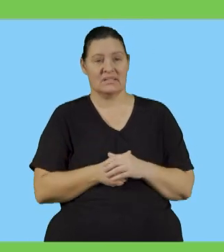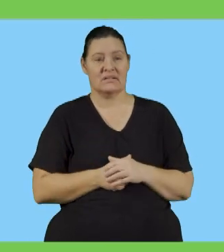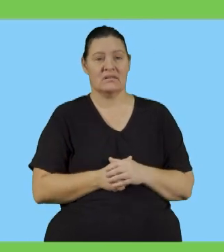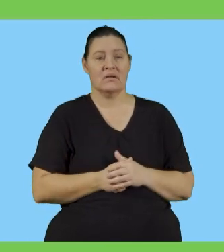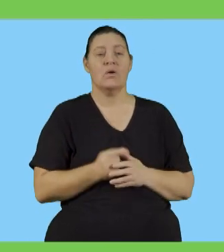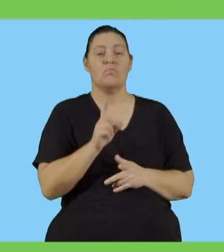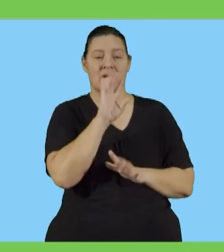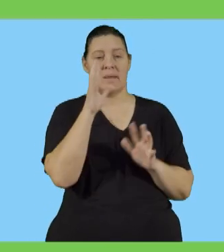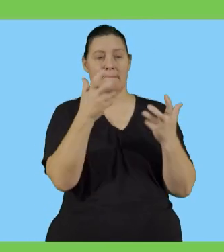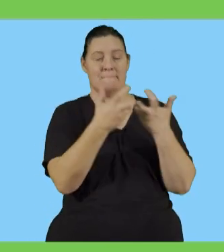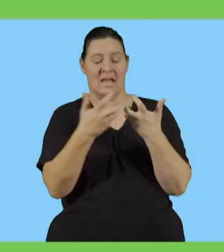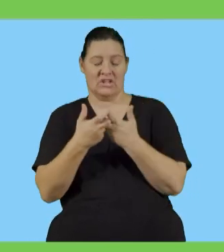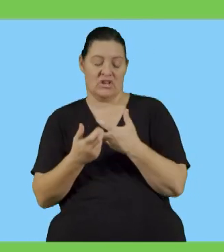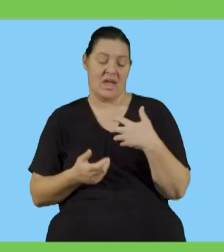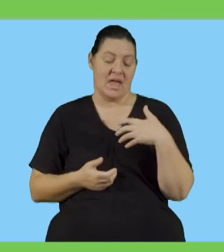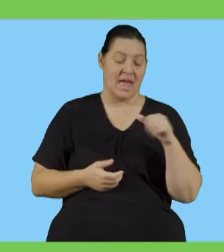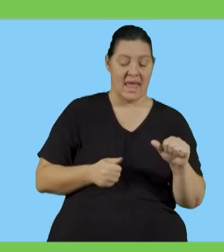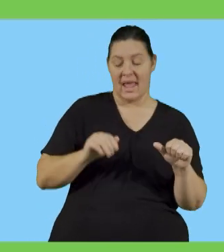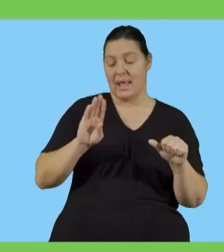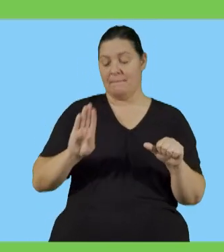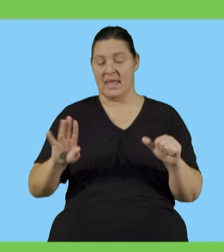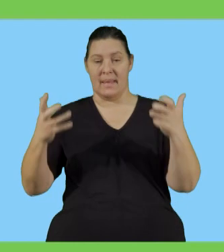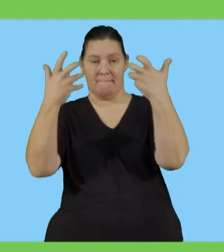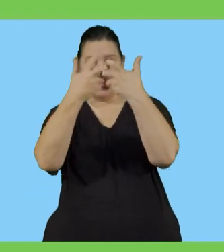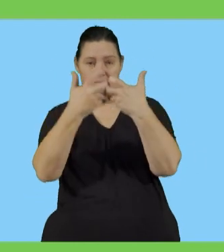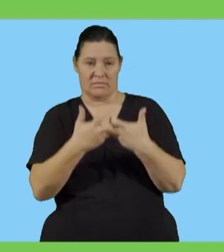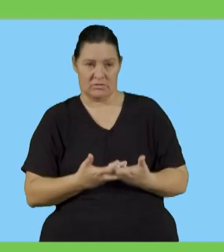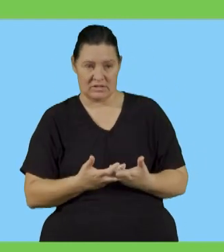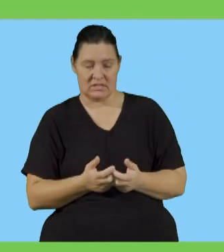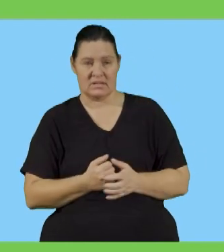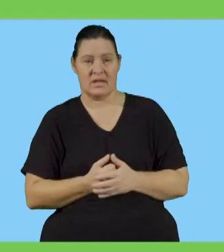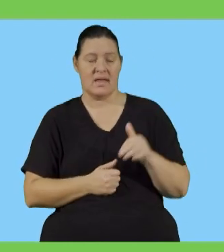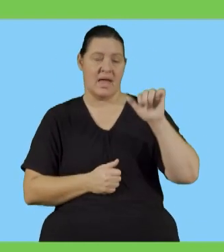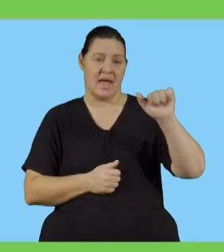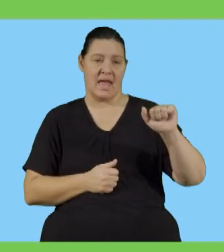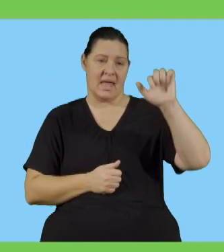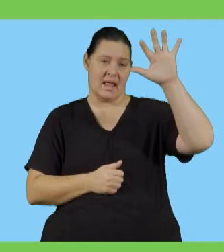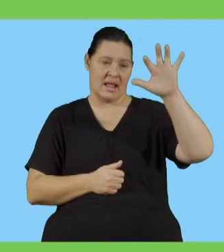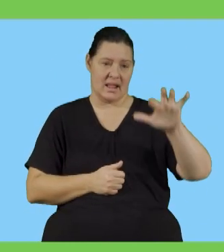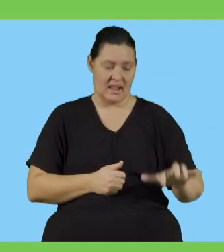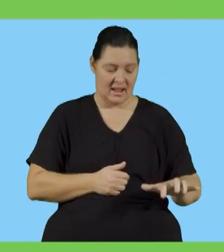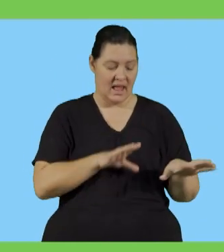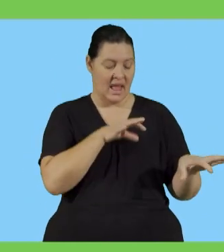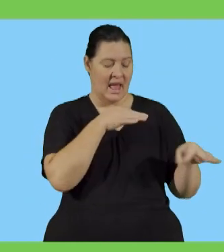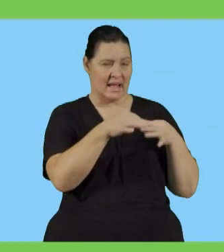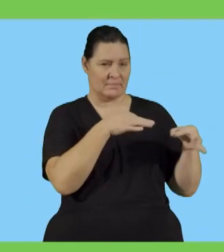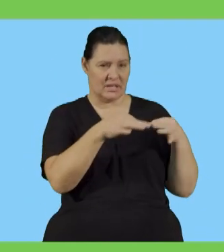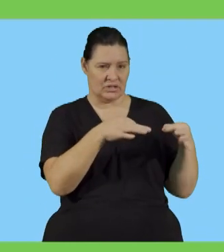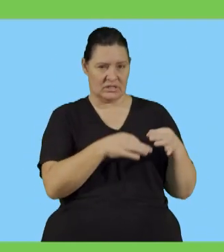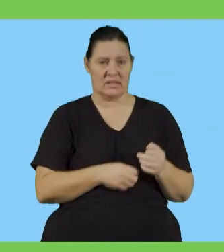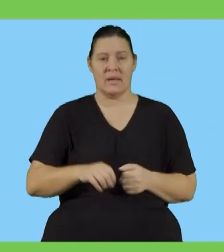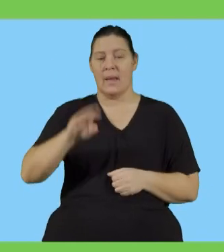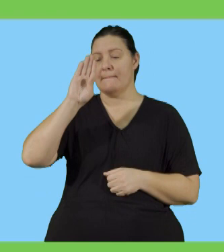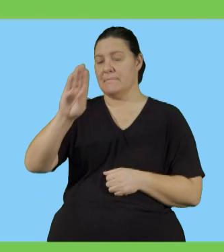have to match column A to column B. So in column A, we have nice descriptions, and in